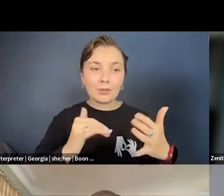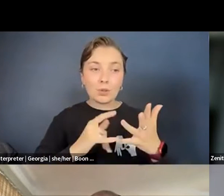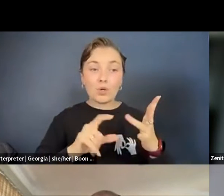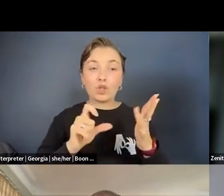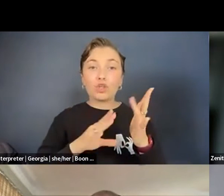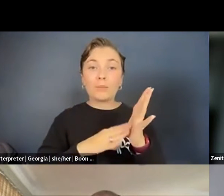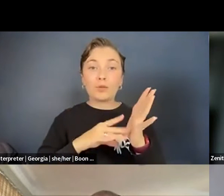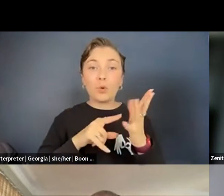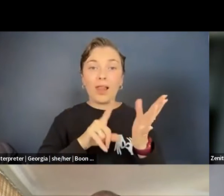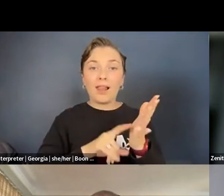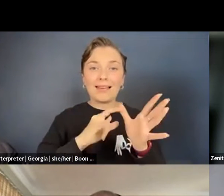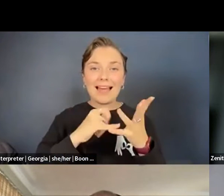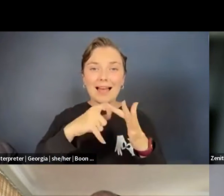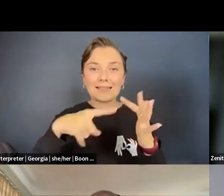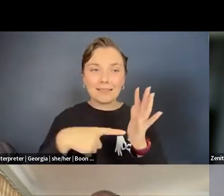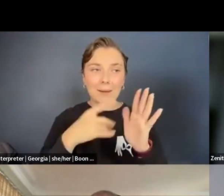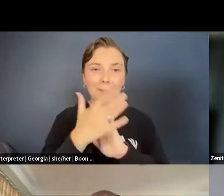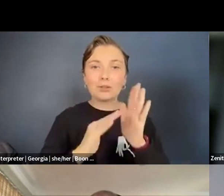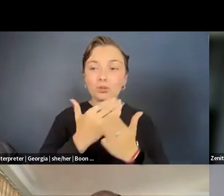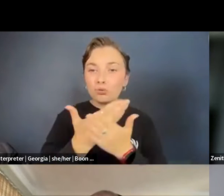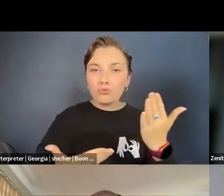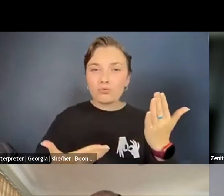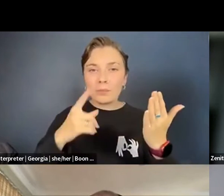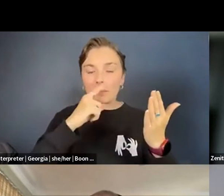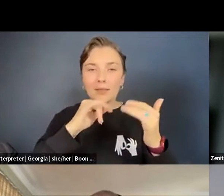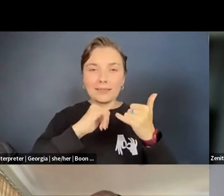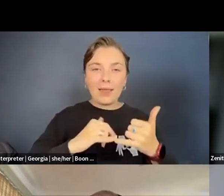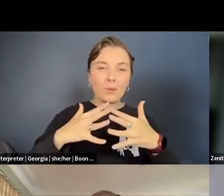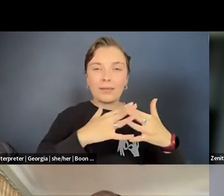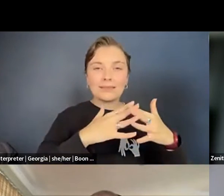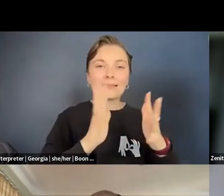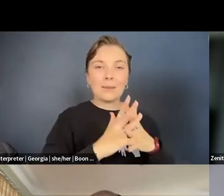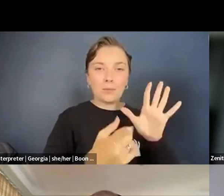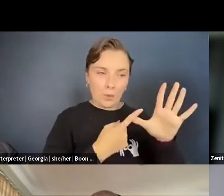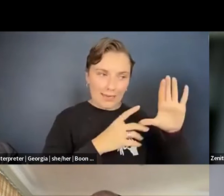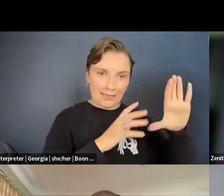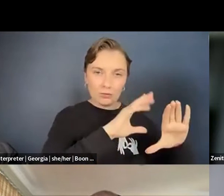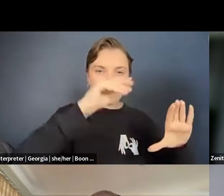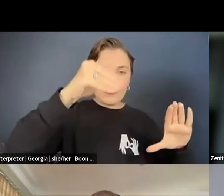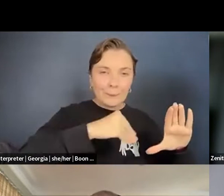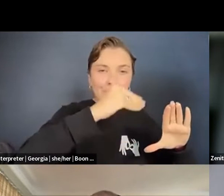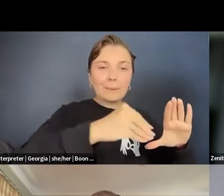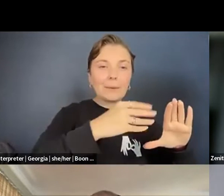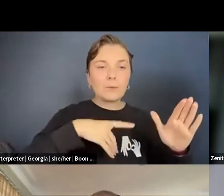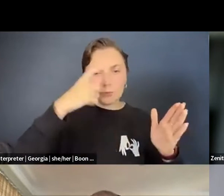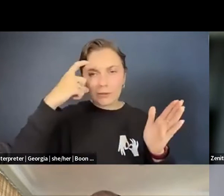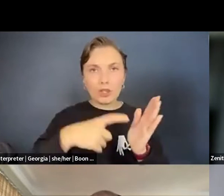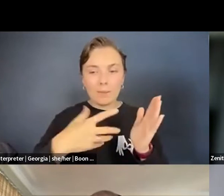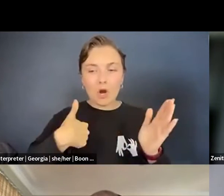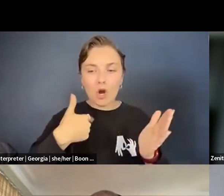a weaving together of stories of people across the southwest of Western Australia. And I'd like to acknowledge that I am